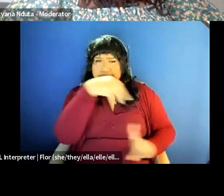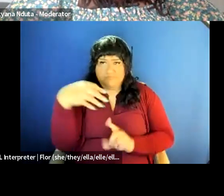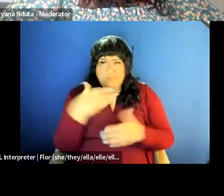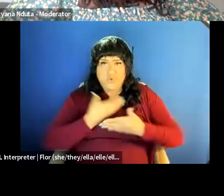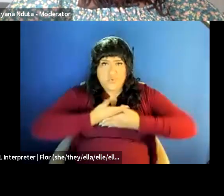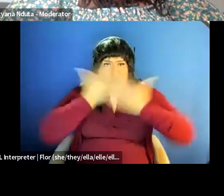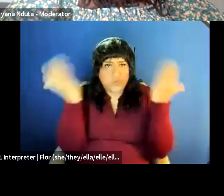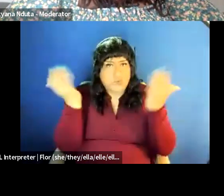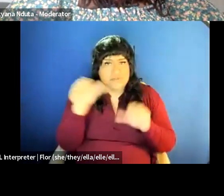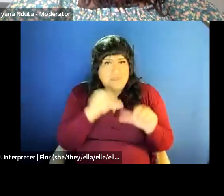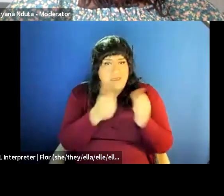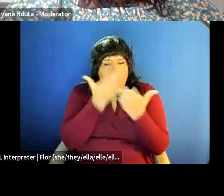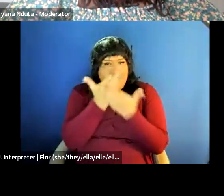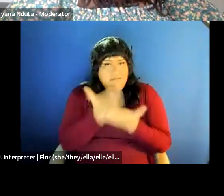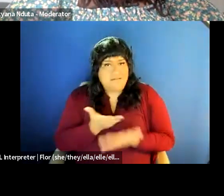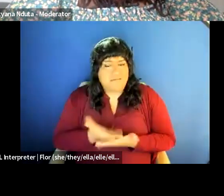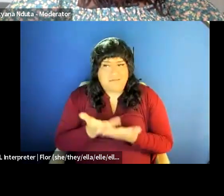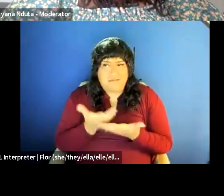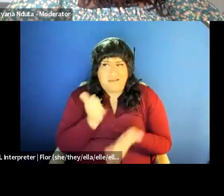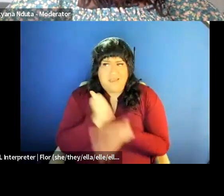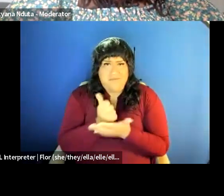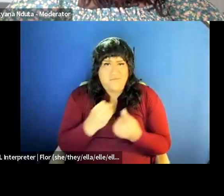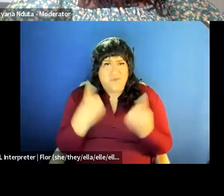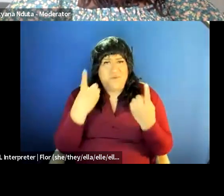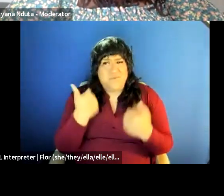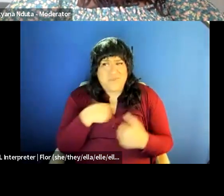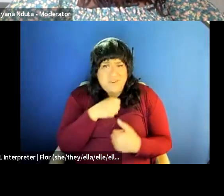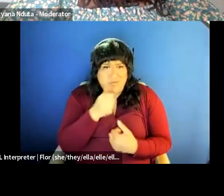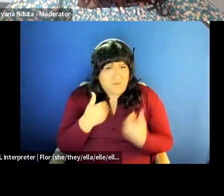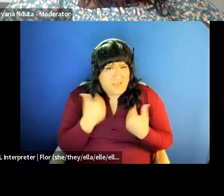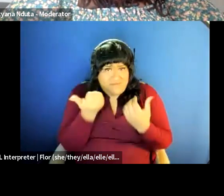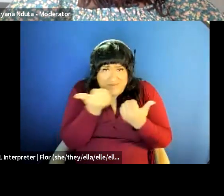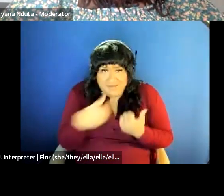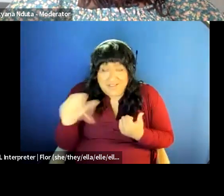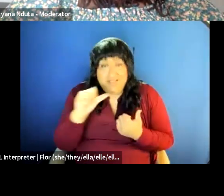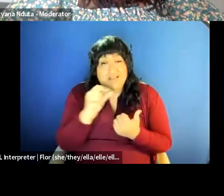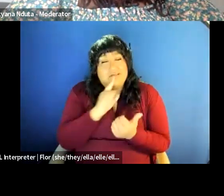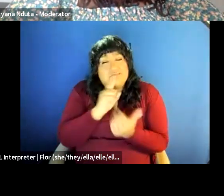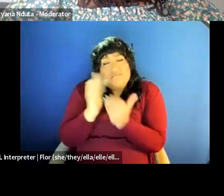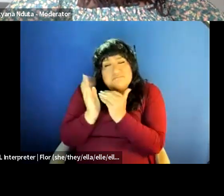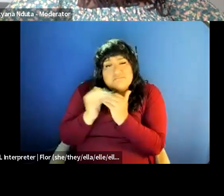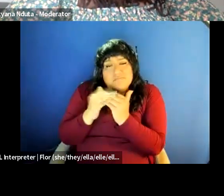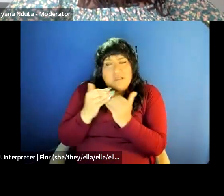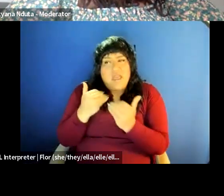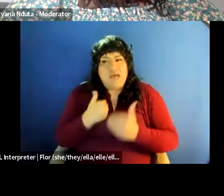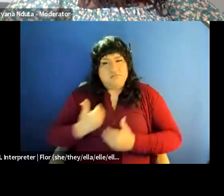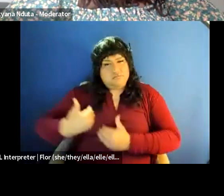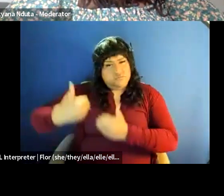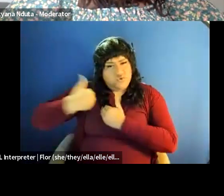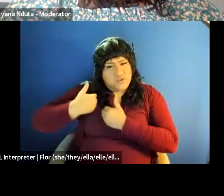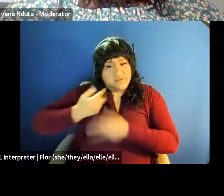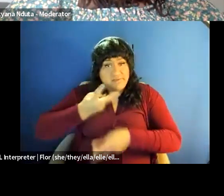scientific evidence this is helping anybody, right? We don't have any. And at the very least, there's a duty of care here that